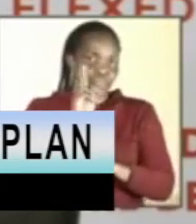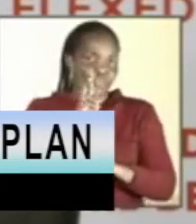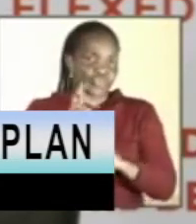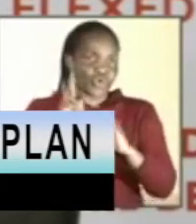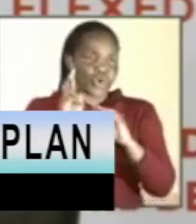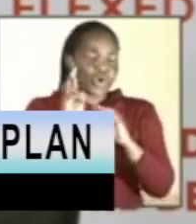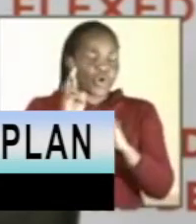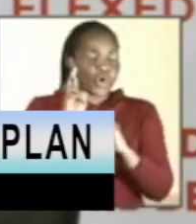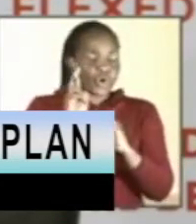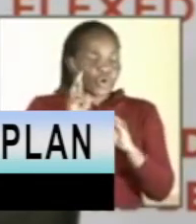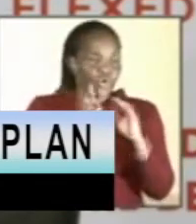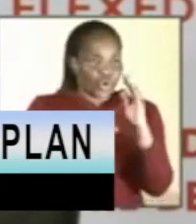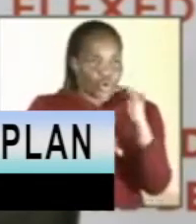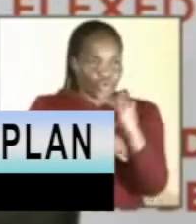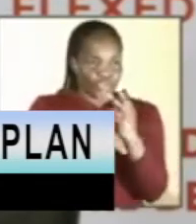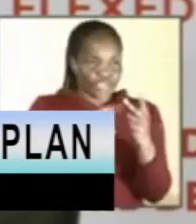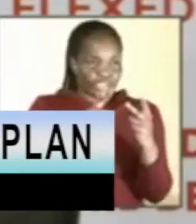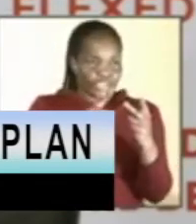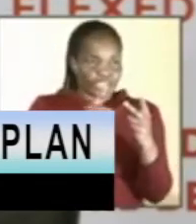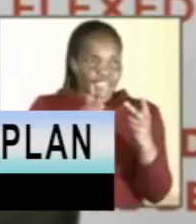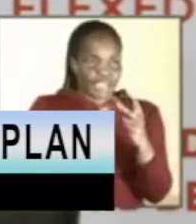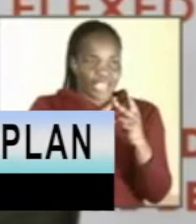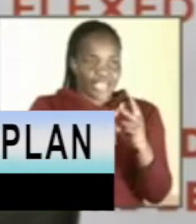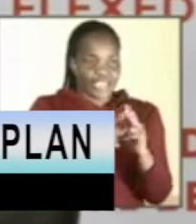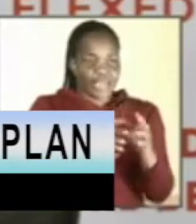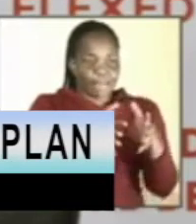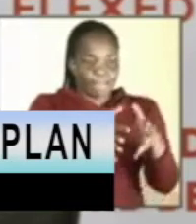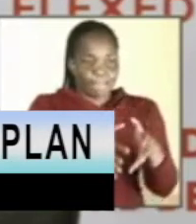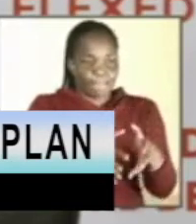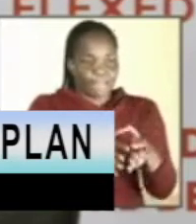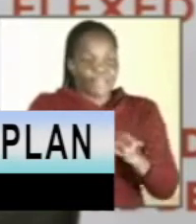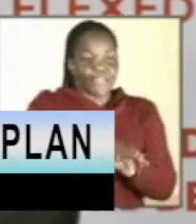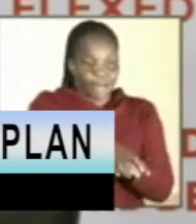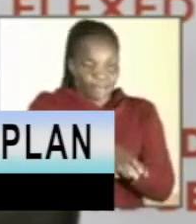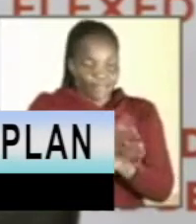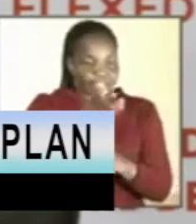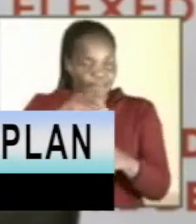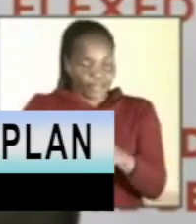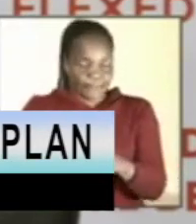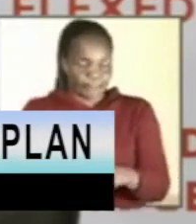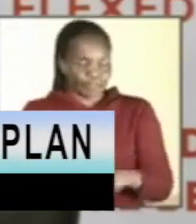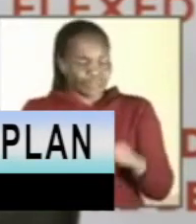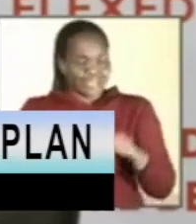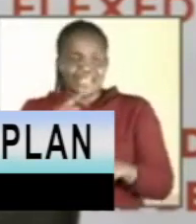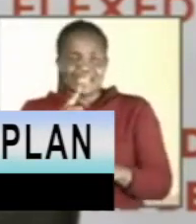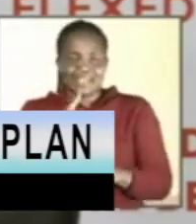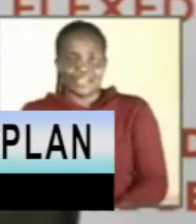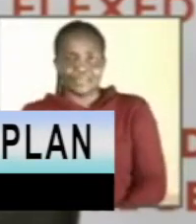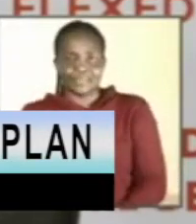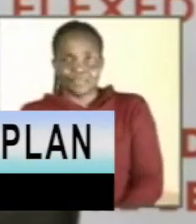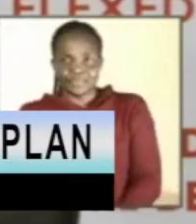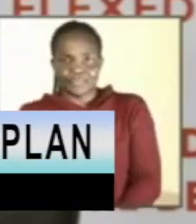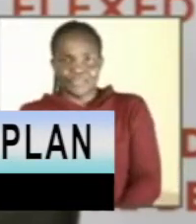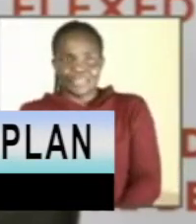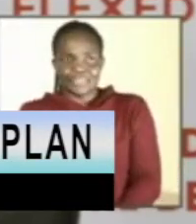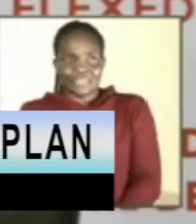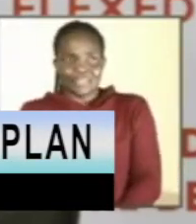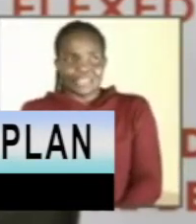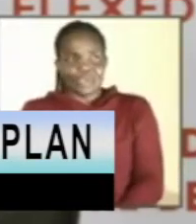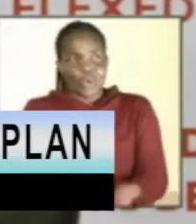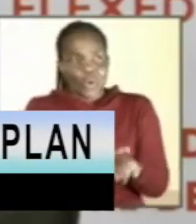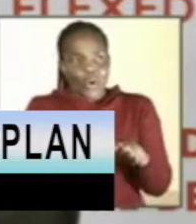as the constituency one. And I also must make it clear here that it is through the risk